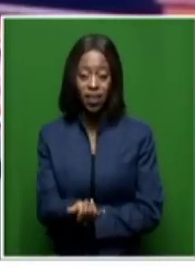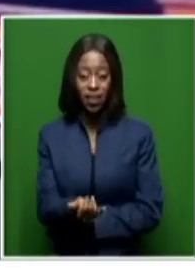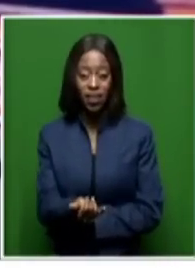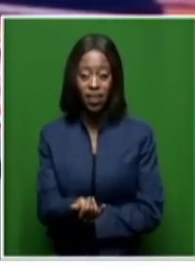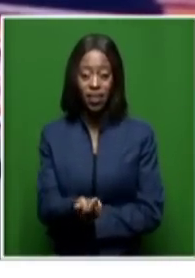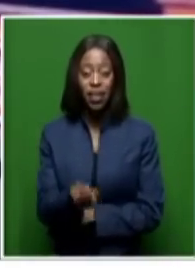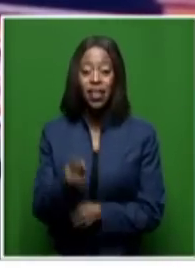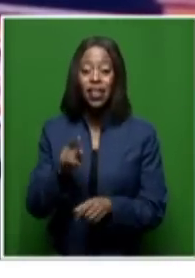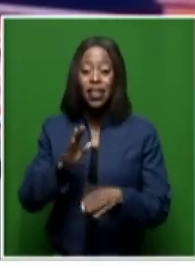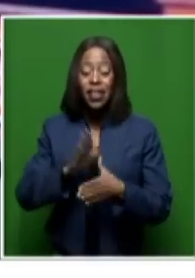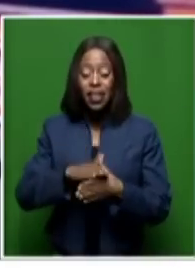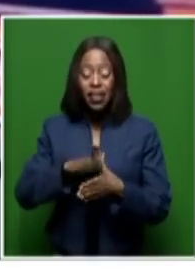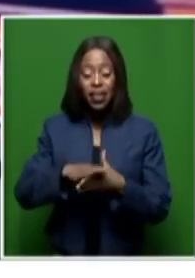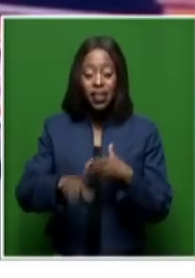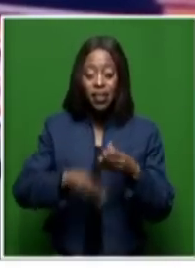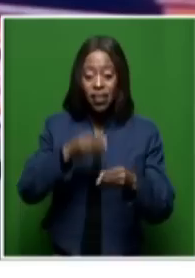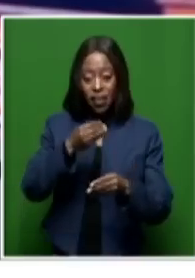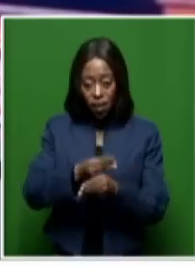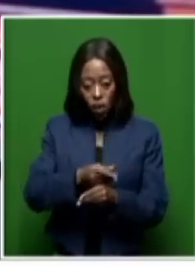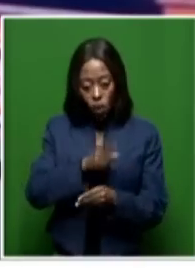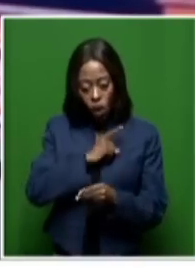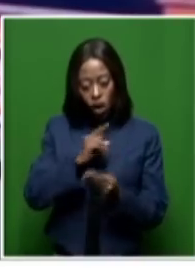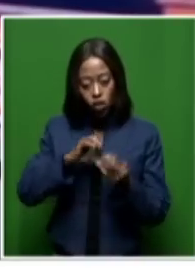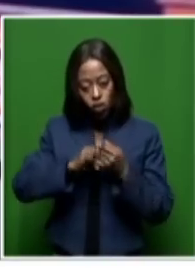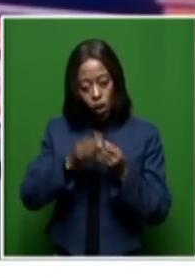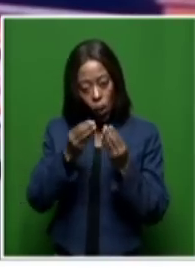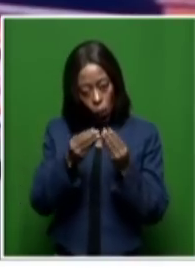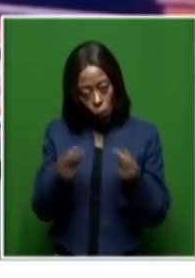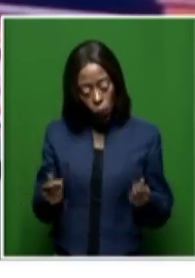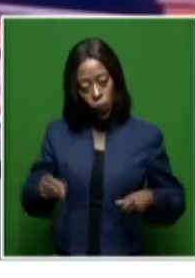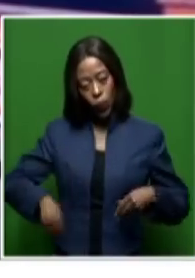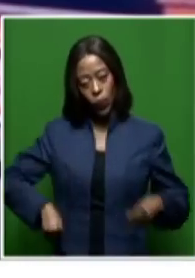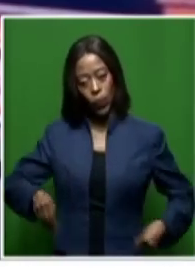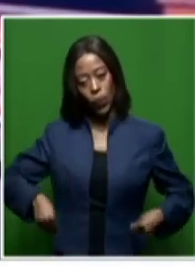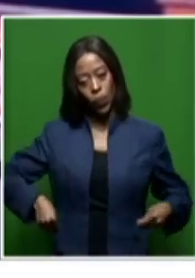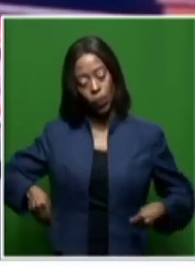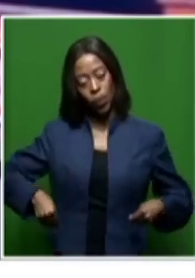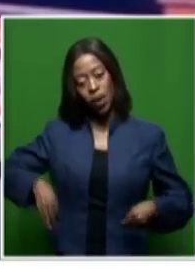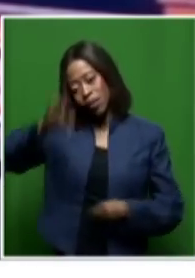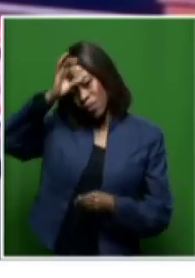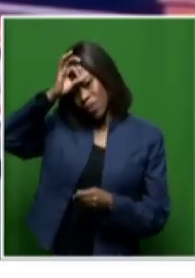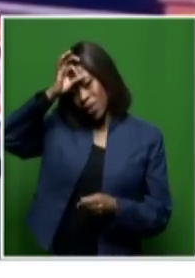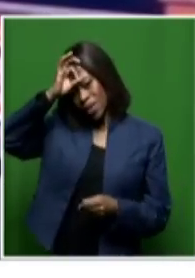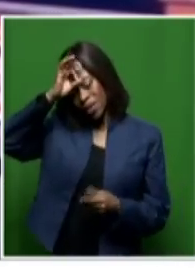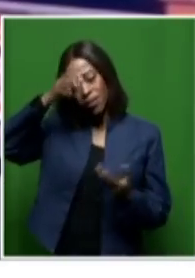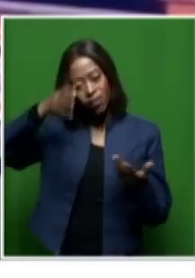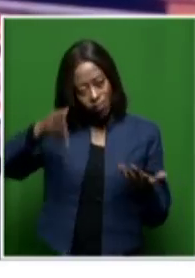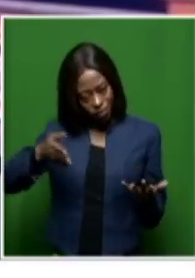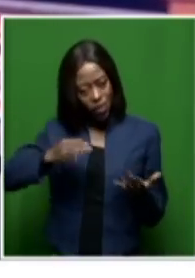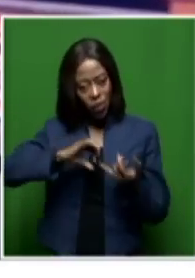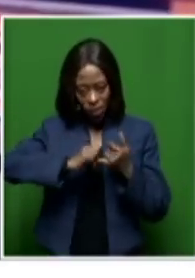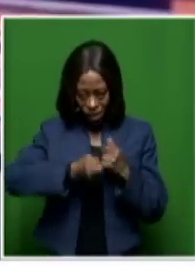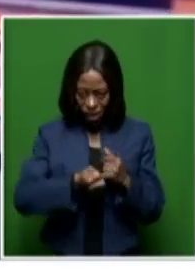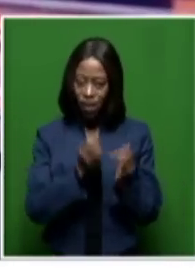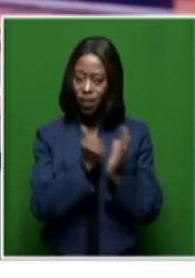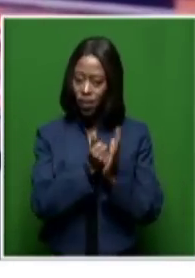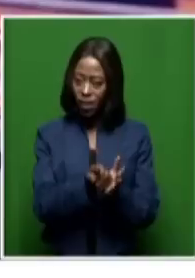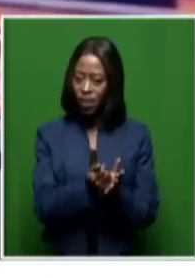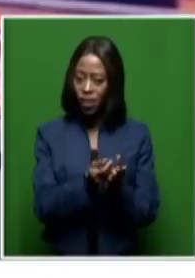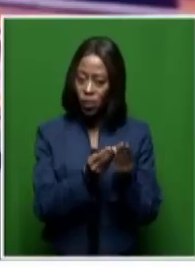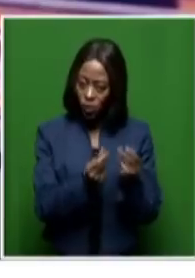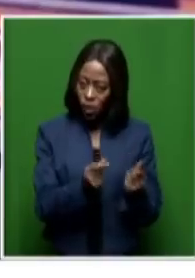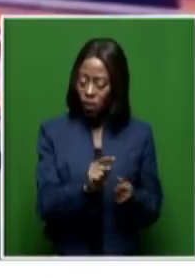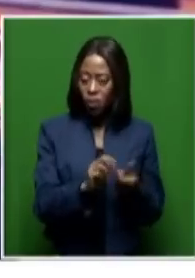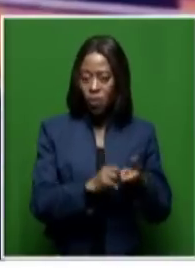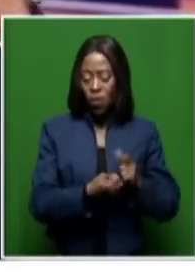brought into the framework of fighting corruption and law enforcement. That has been the interventions that have been made. You